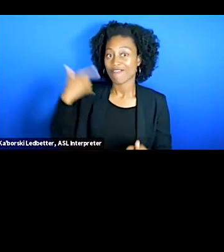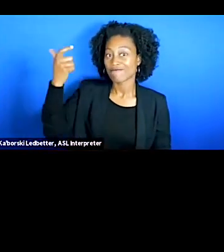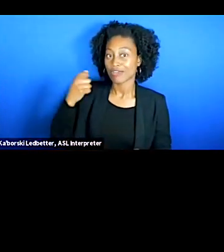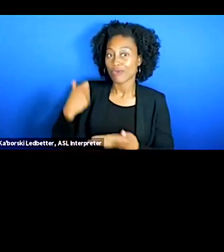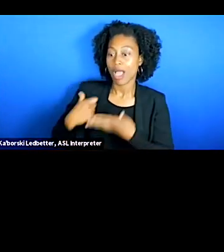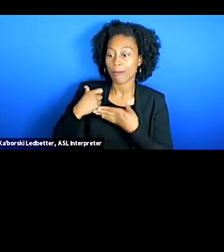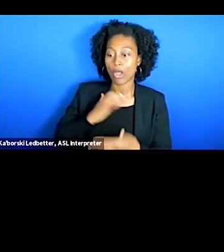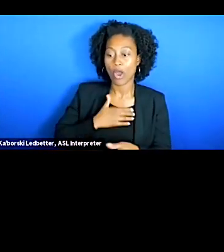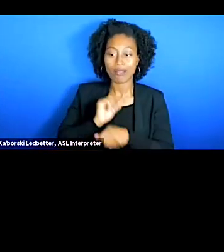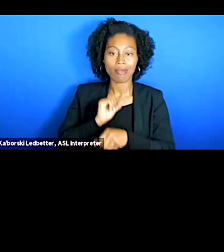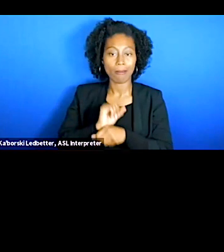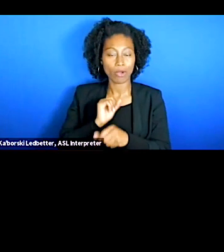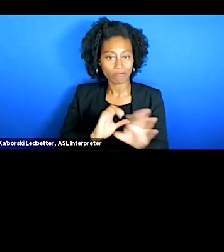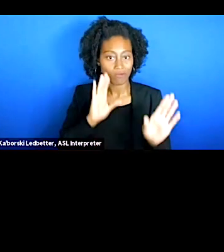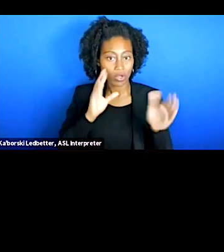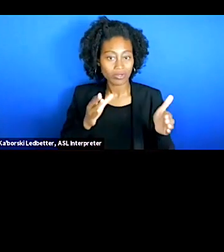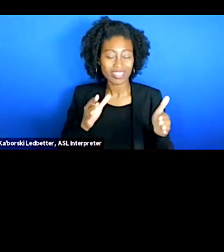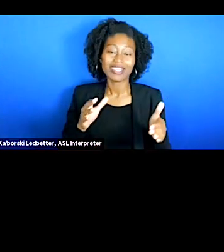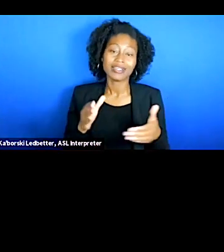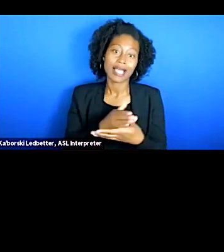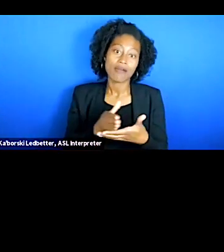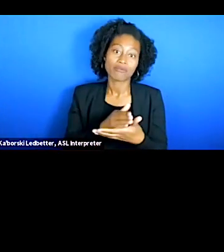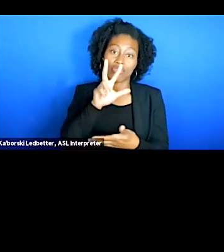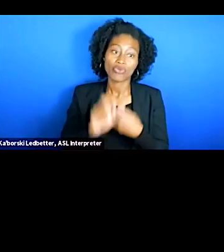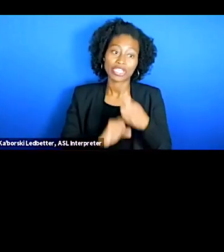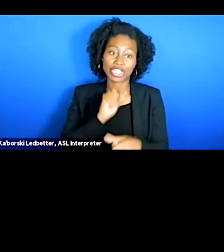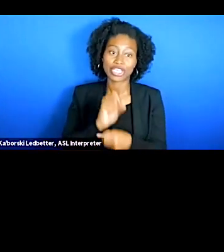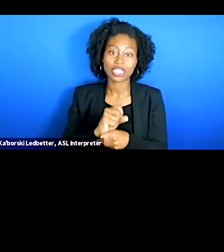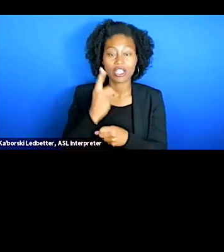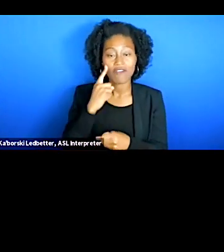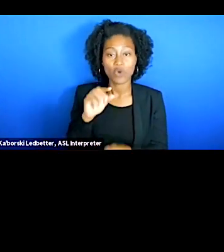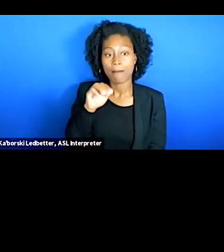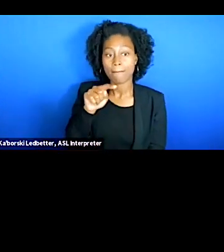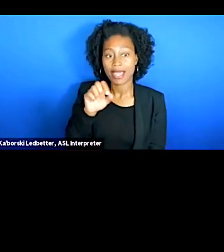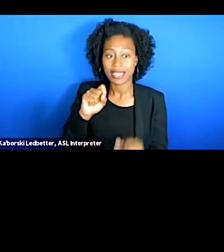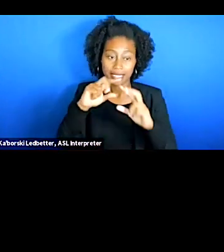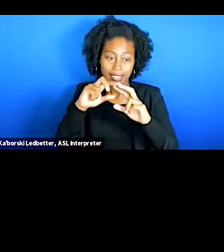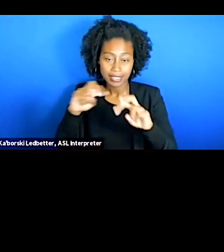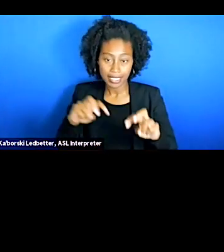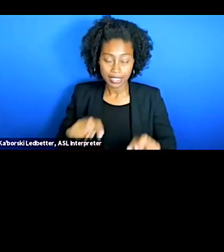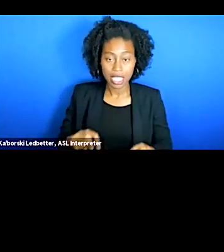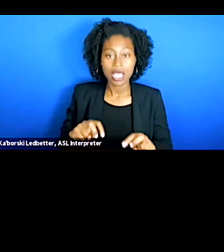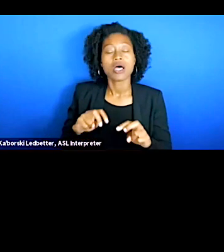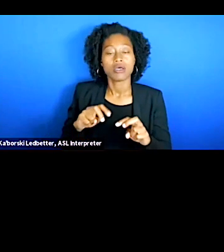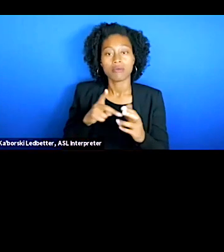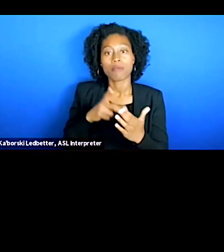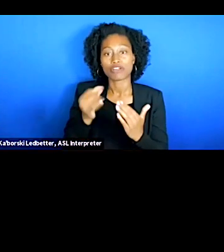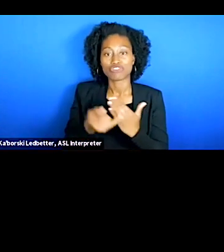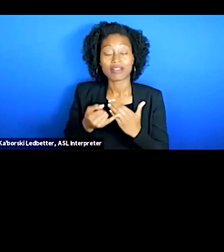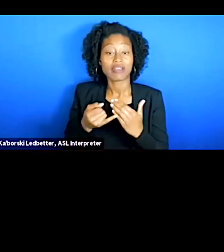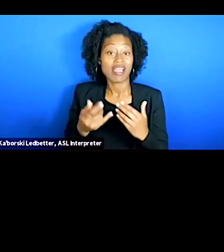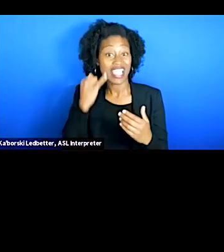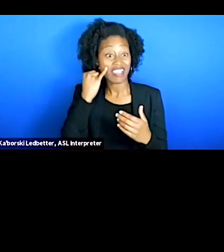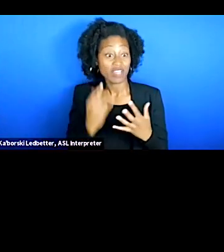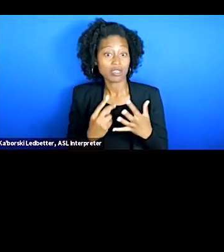It has taken us an average of 3 years to conduct a metasynthesis project that covers about 20 years worth of literature.